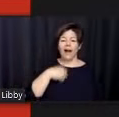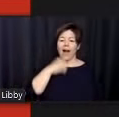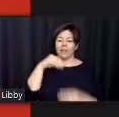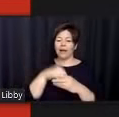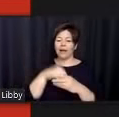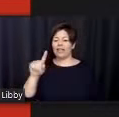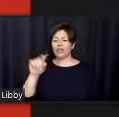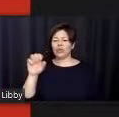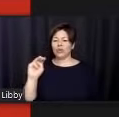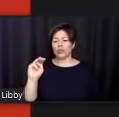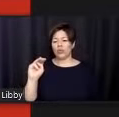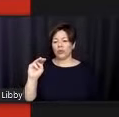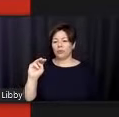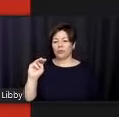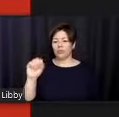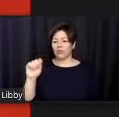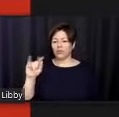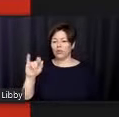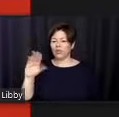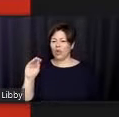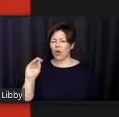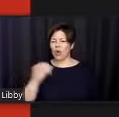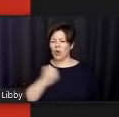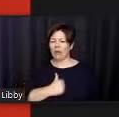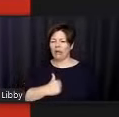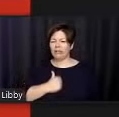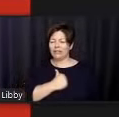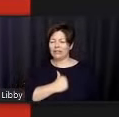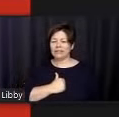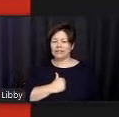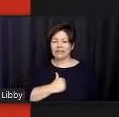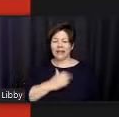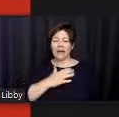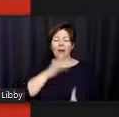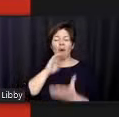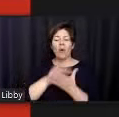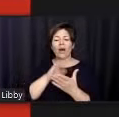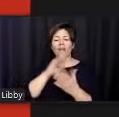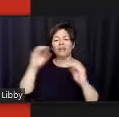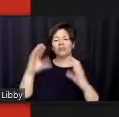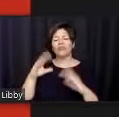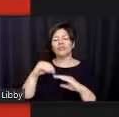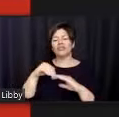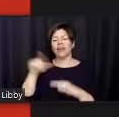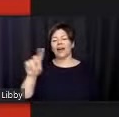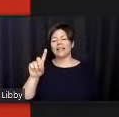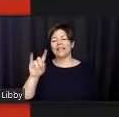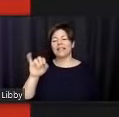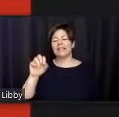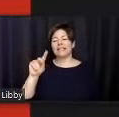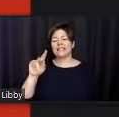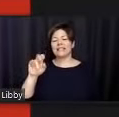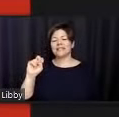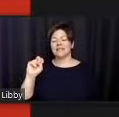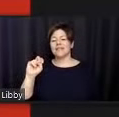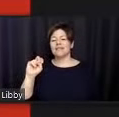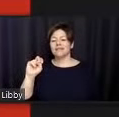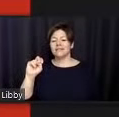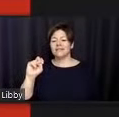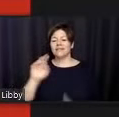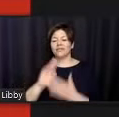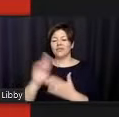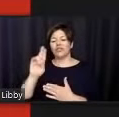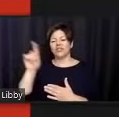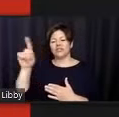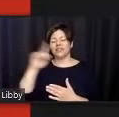studio. I apologize. My wife's a professor at Dickinson, and she's teaching her class right now. So she delegated me to my